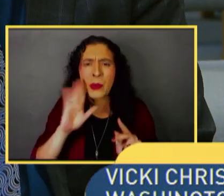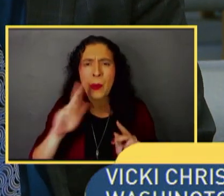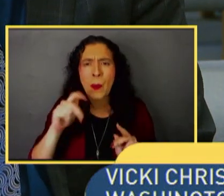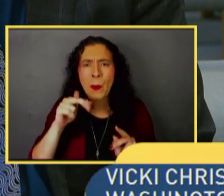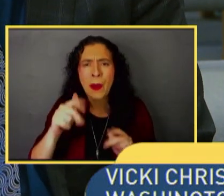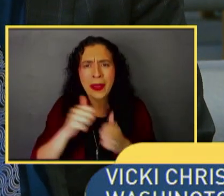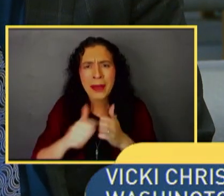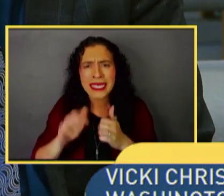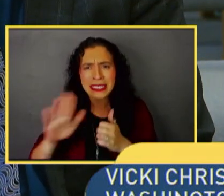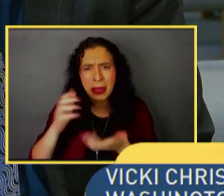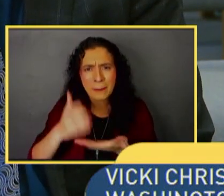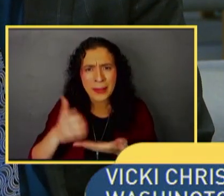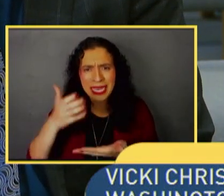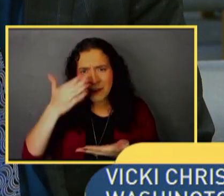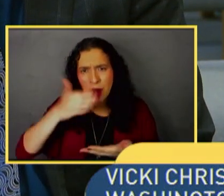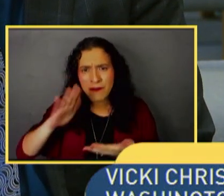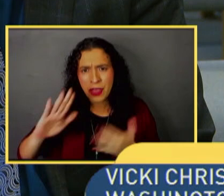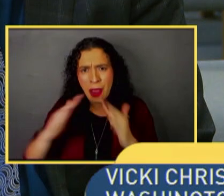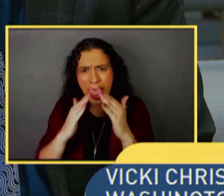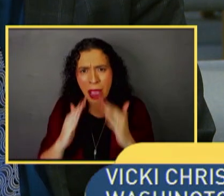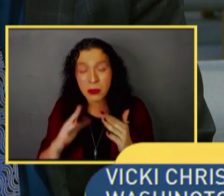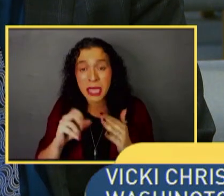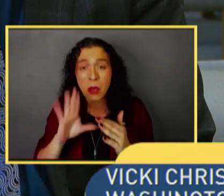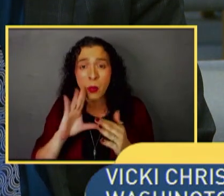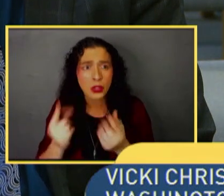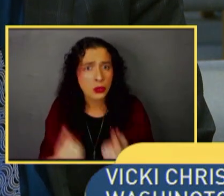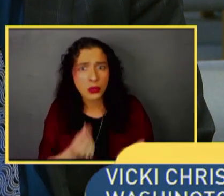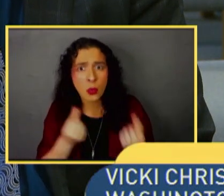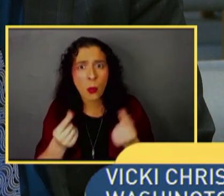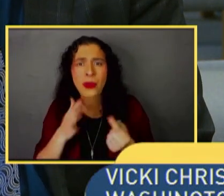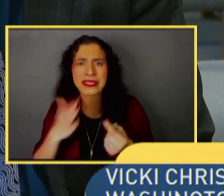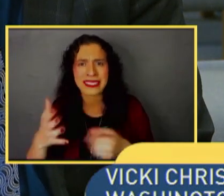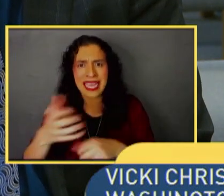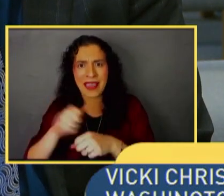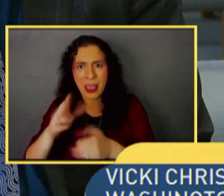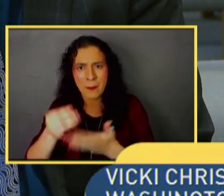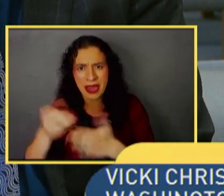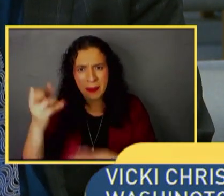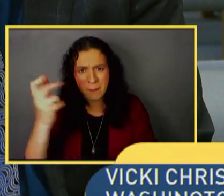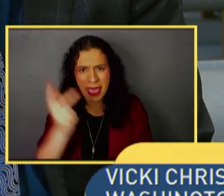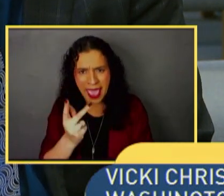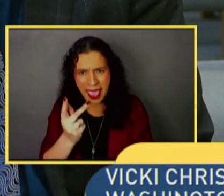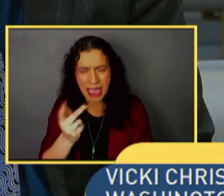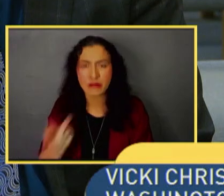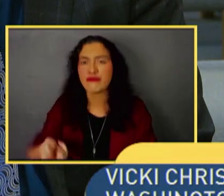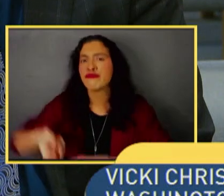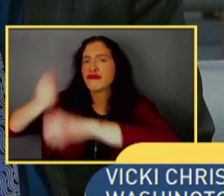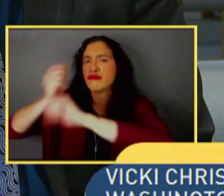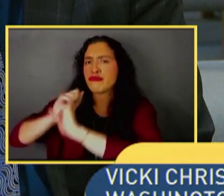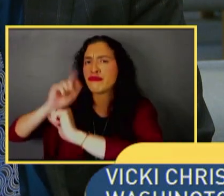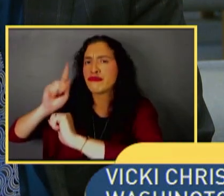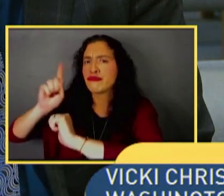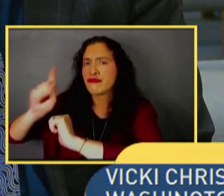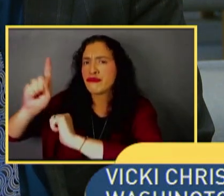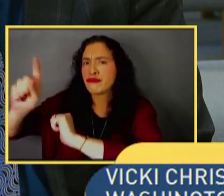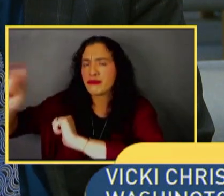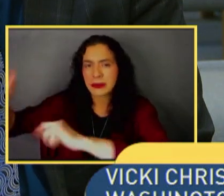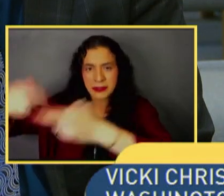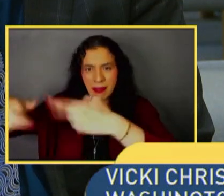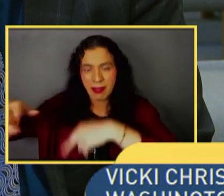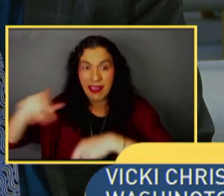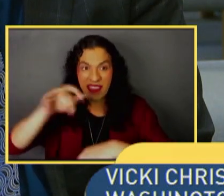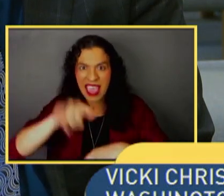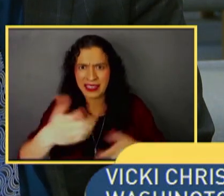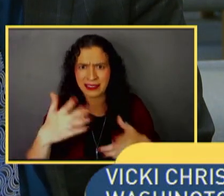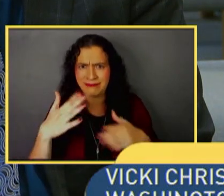house and do chores to get their own money back. This is a regressive tax and places burdens on citizens. Think of those